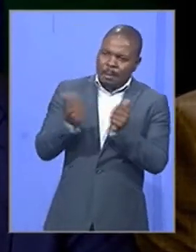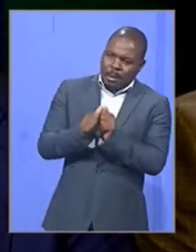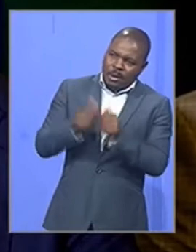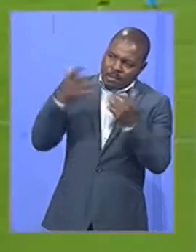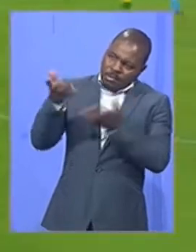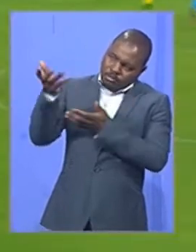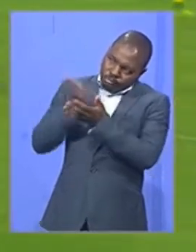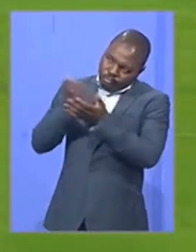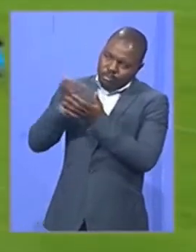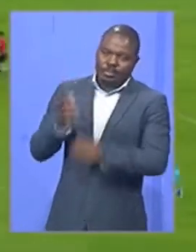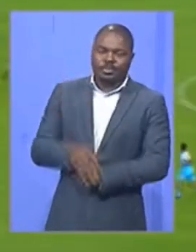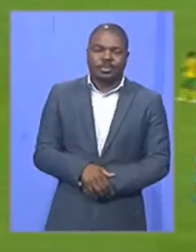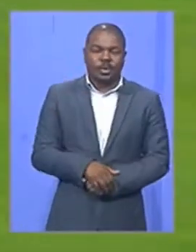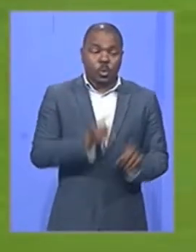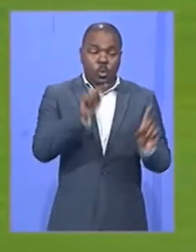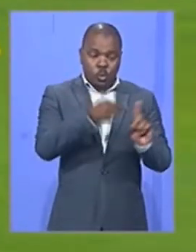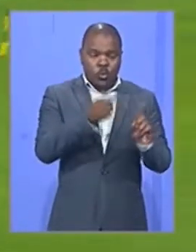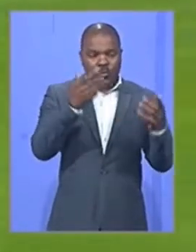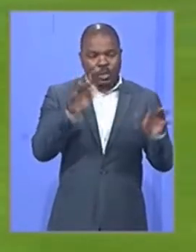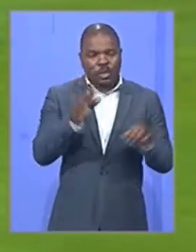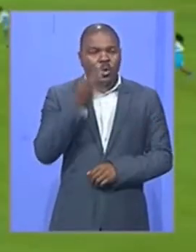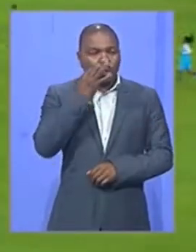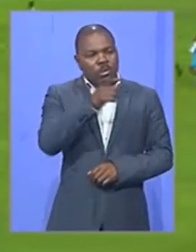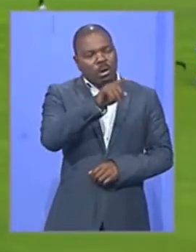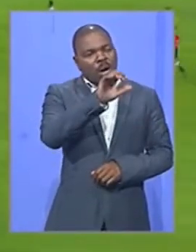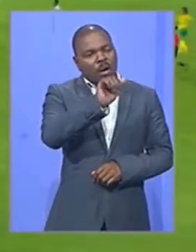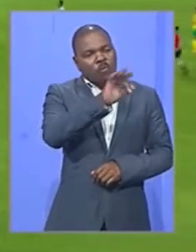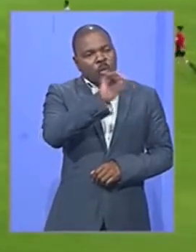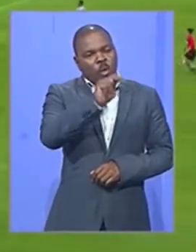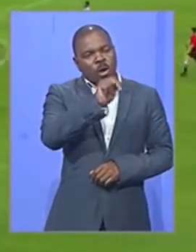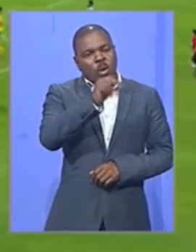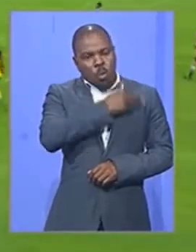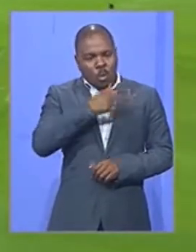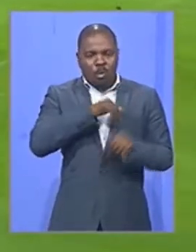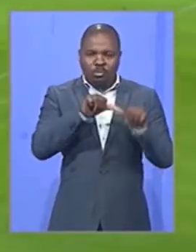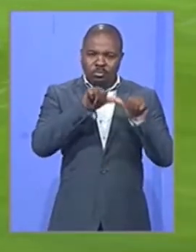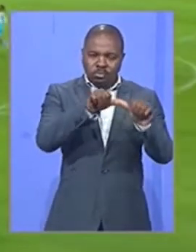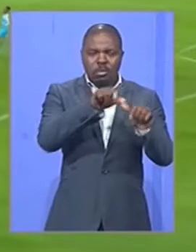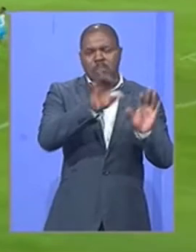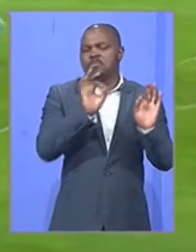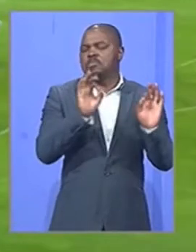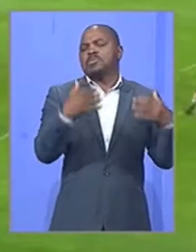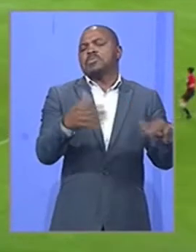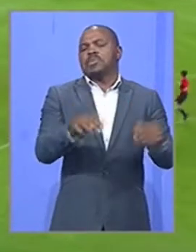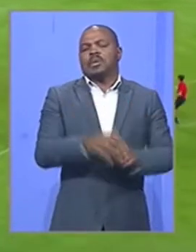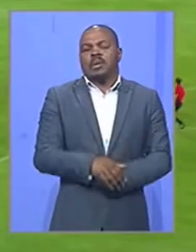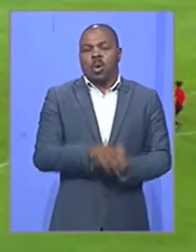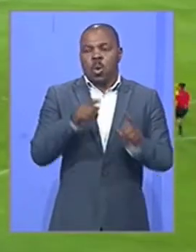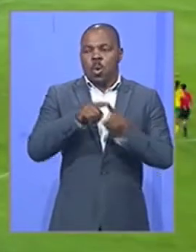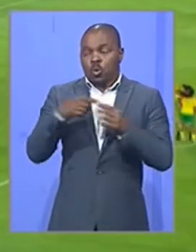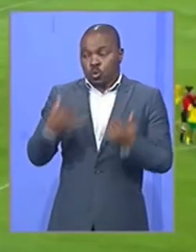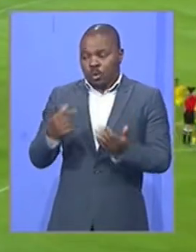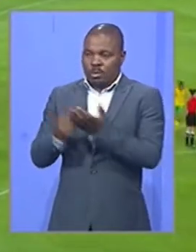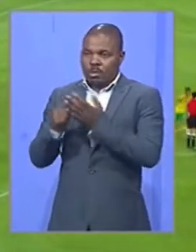to me. Motsepe o thuleditse dipapadi tsa basadi tsa AFCON tse ntseng di tswela pele Morocco. O tla tloha Uganda ka